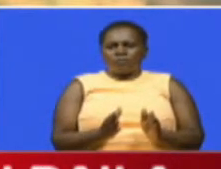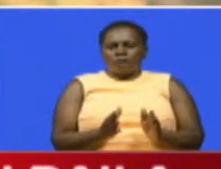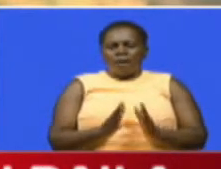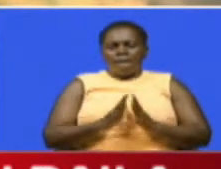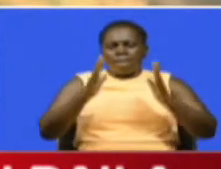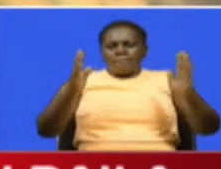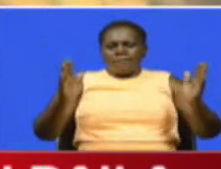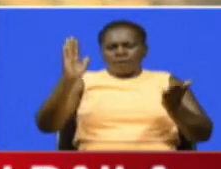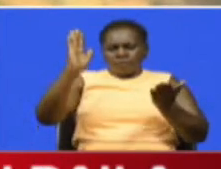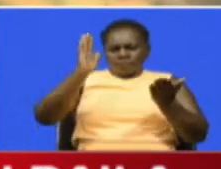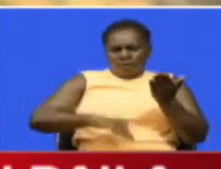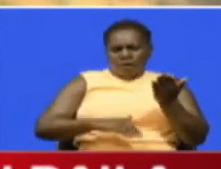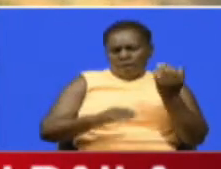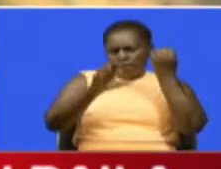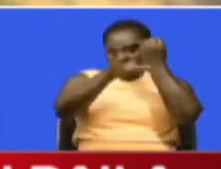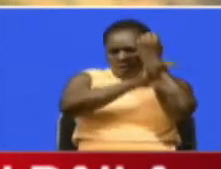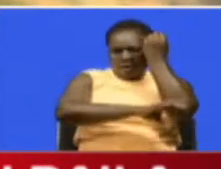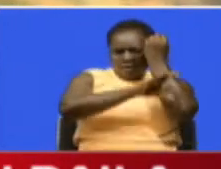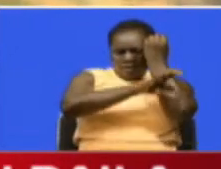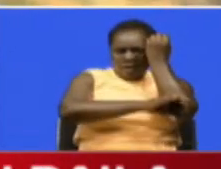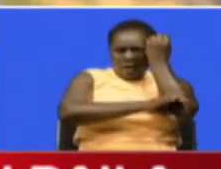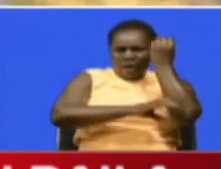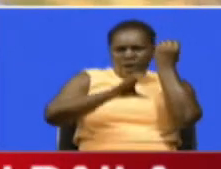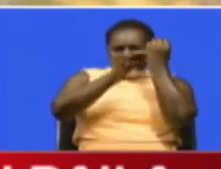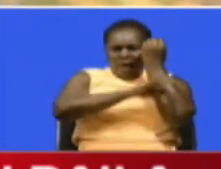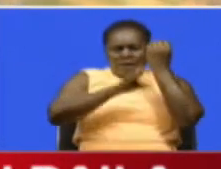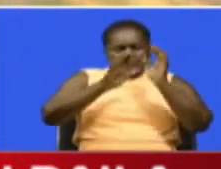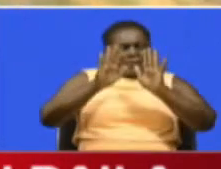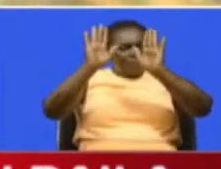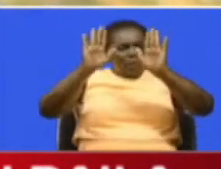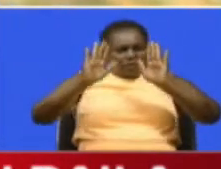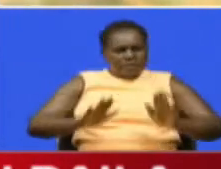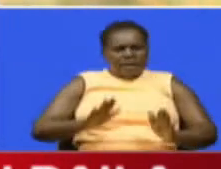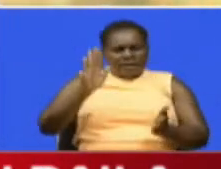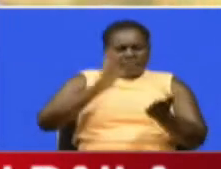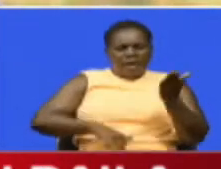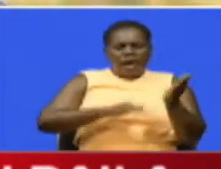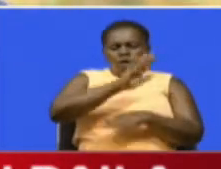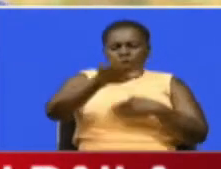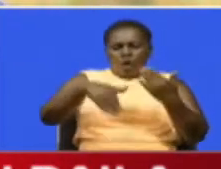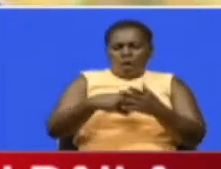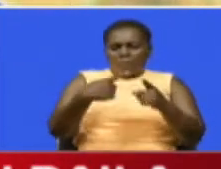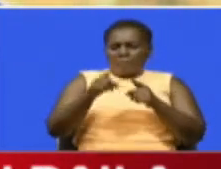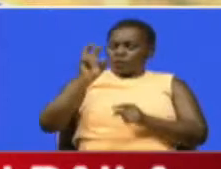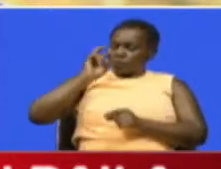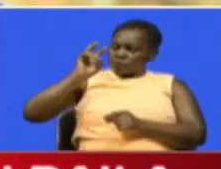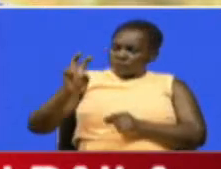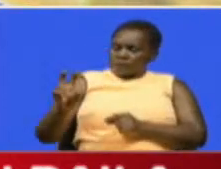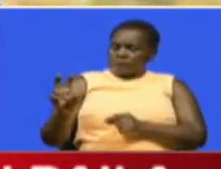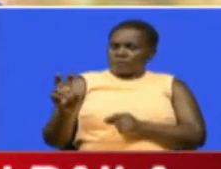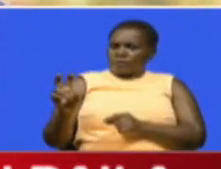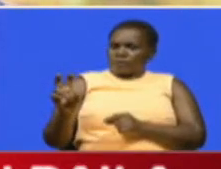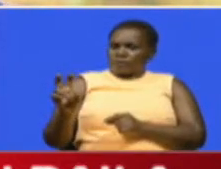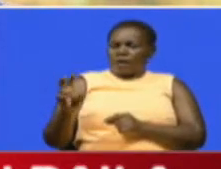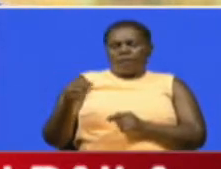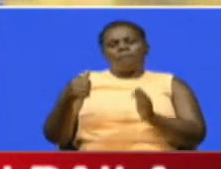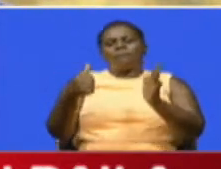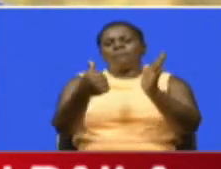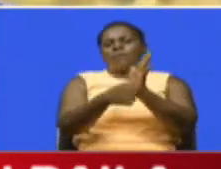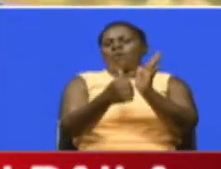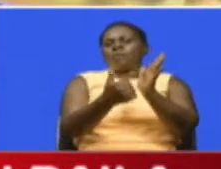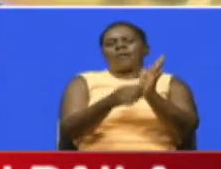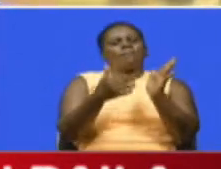bigger than the country. The country is much more important. But you can see we are having a